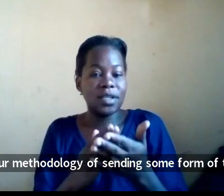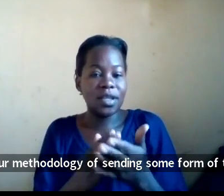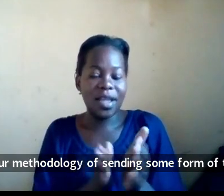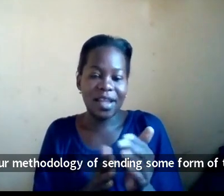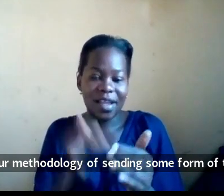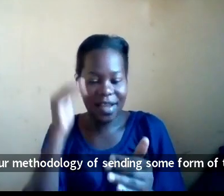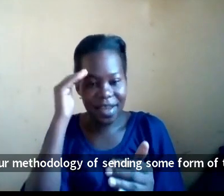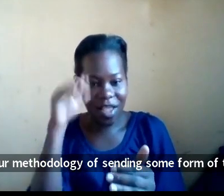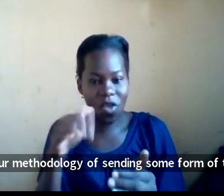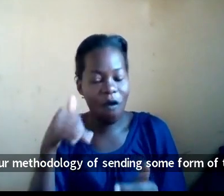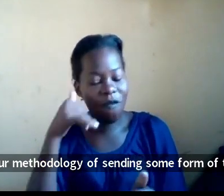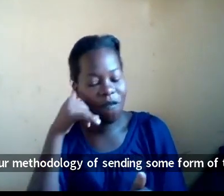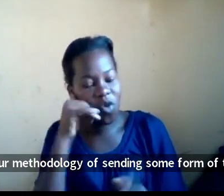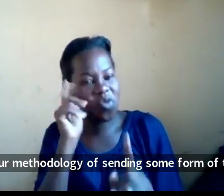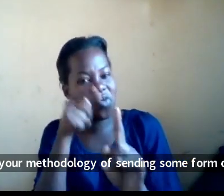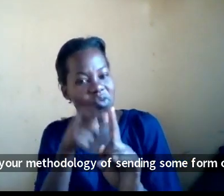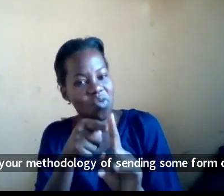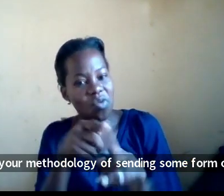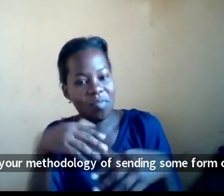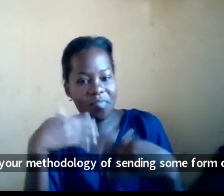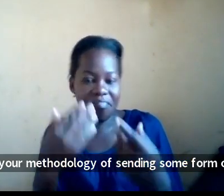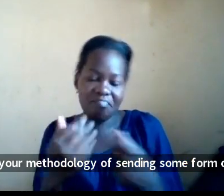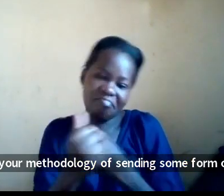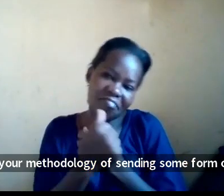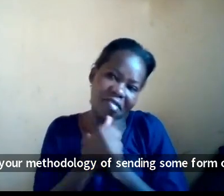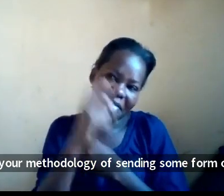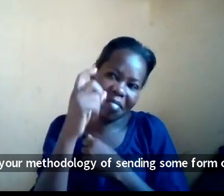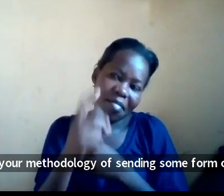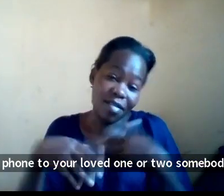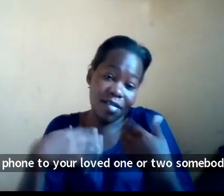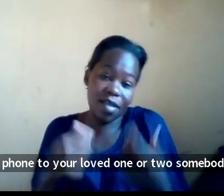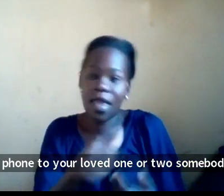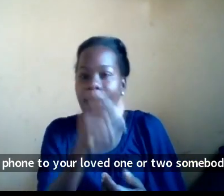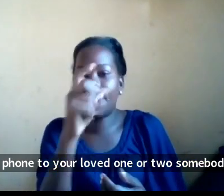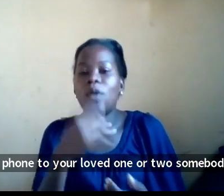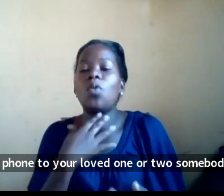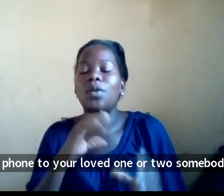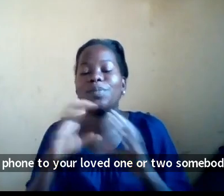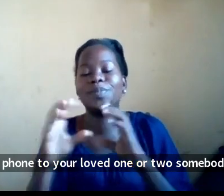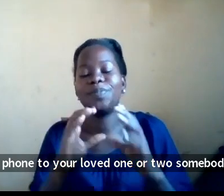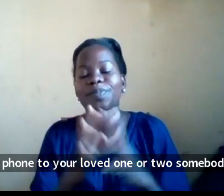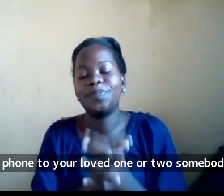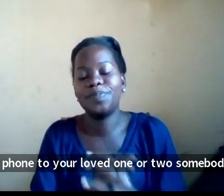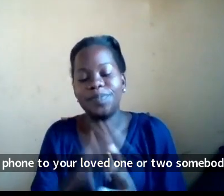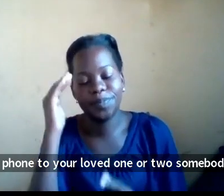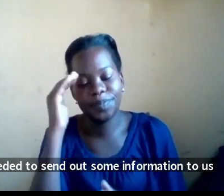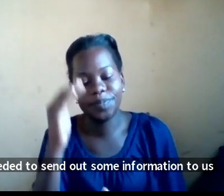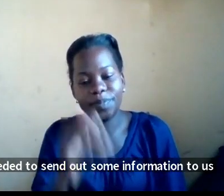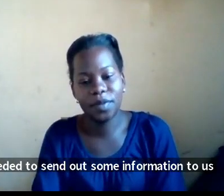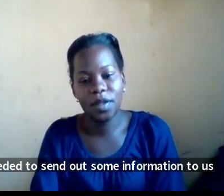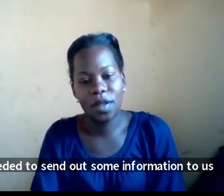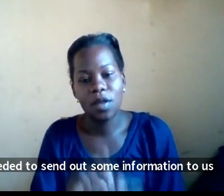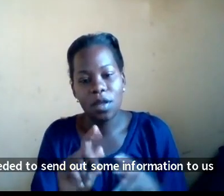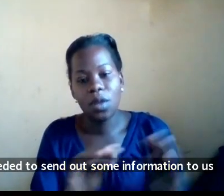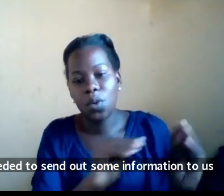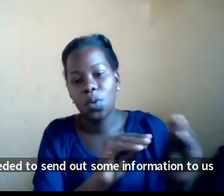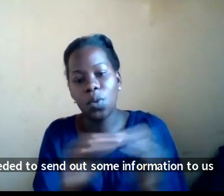phone to your loved one or to somebody that you needed to send out some information to. And then we moved to,